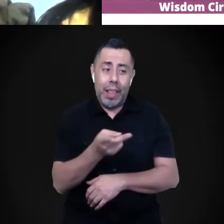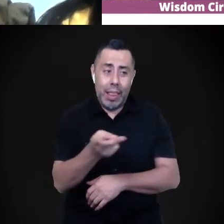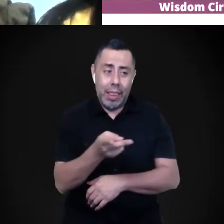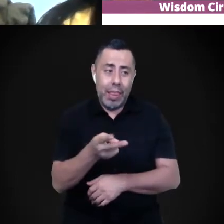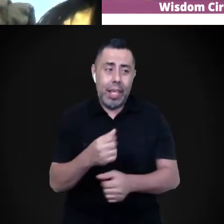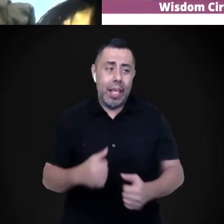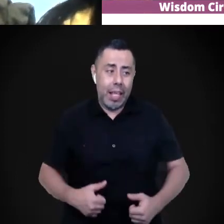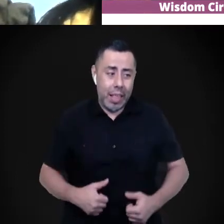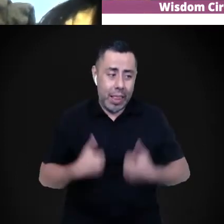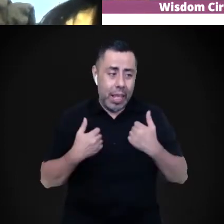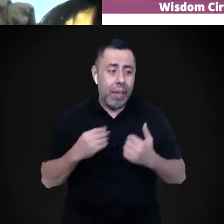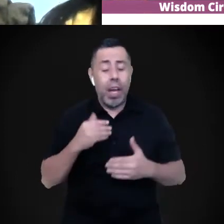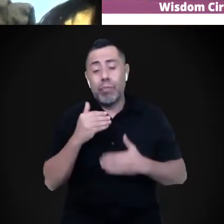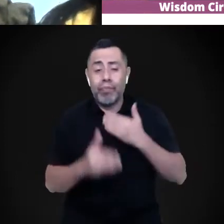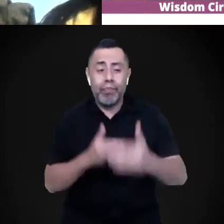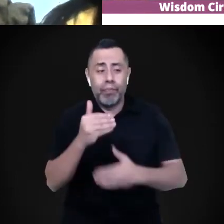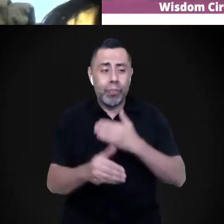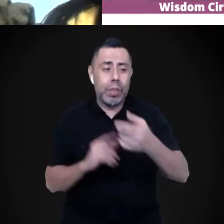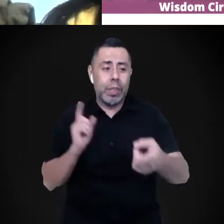life up till